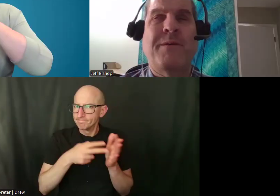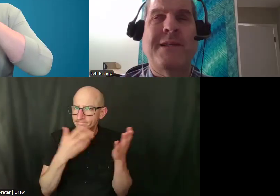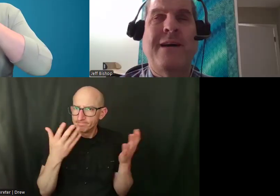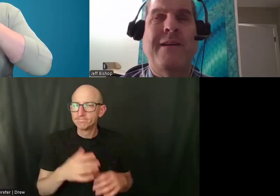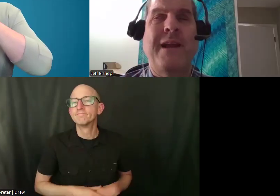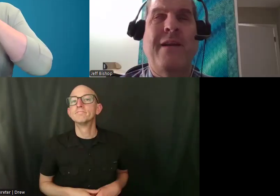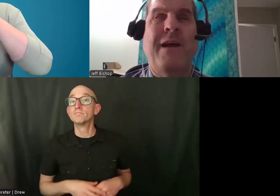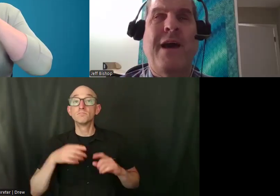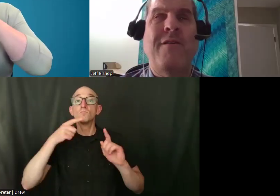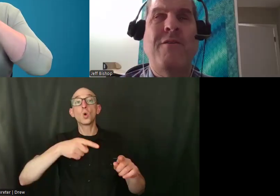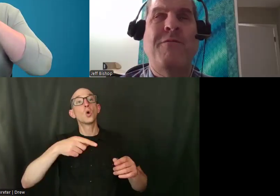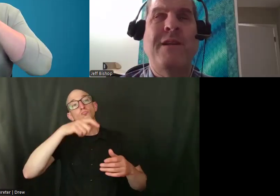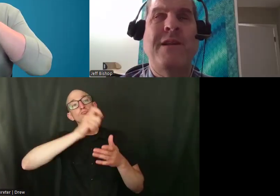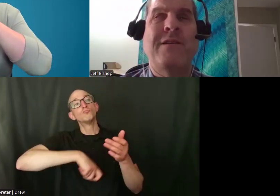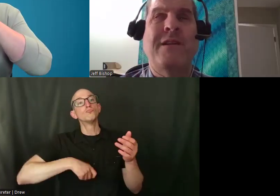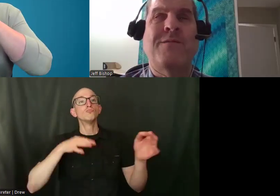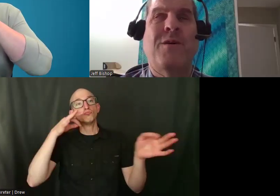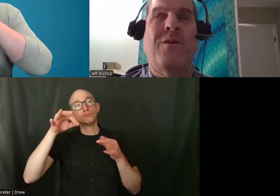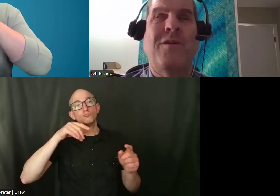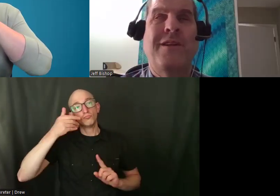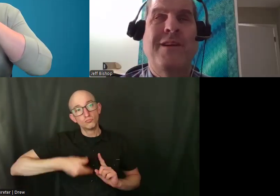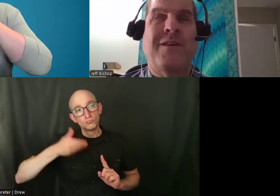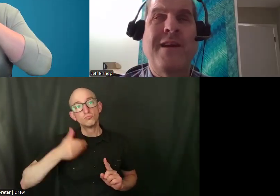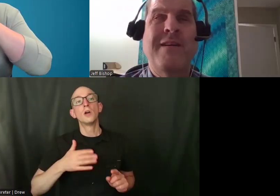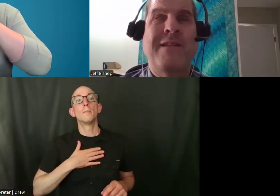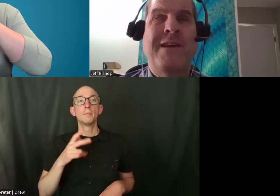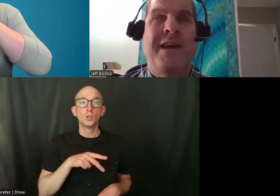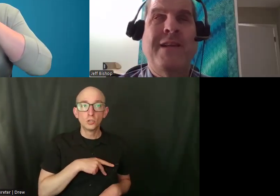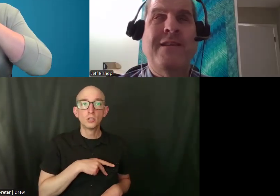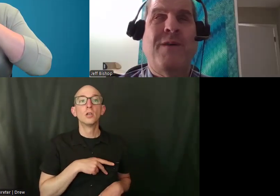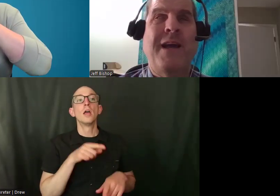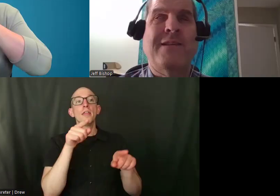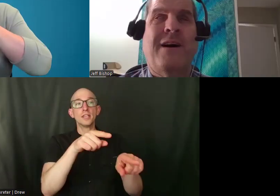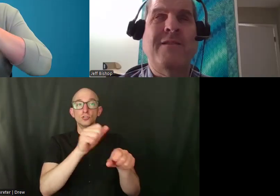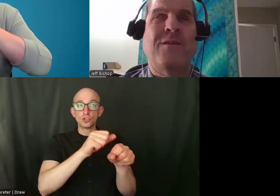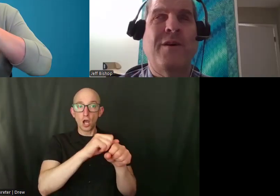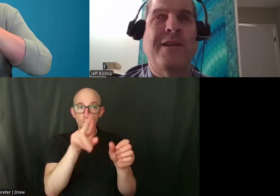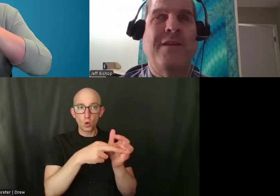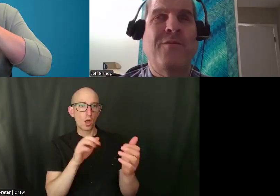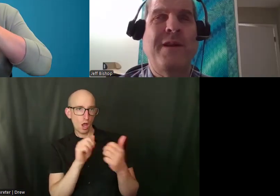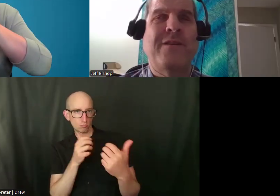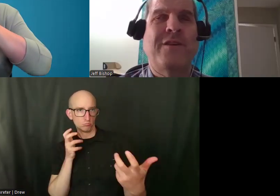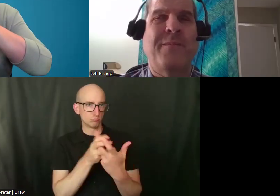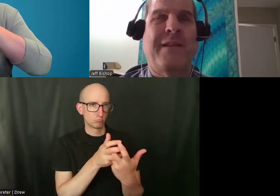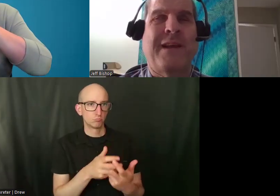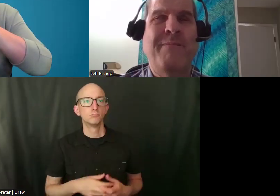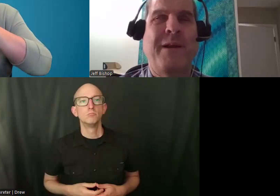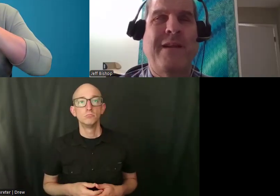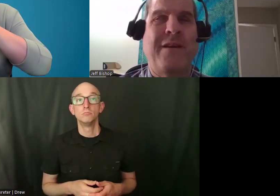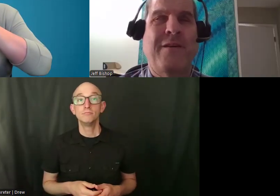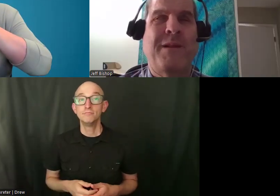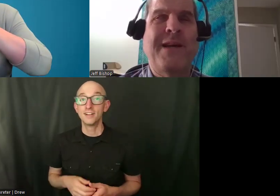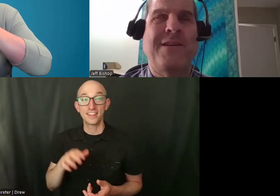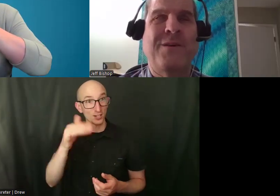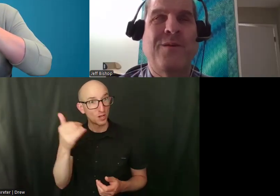yourself, your personality, and how you fit into this role. Okay. And this is why it's also good to do research about the company